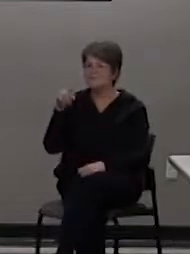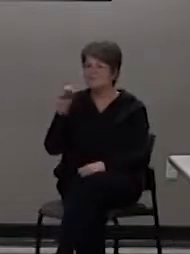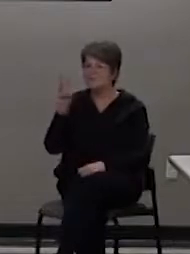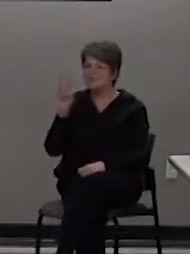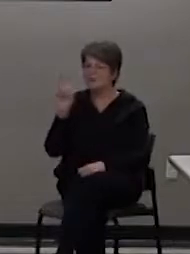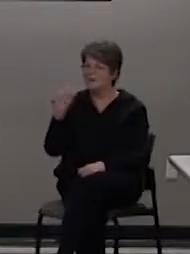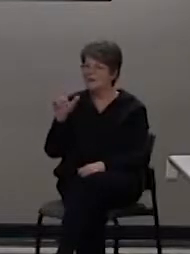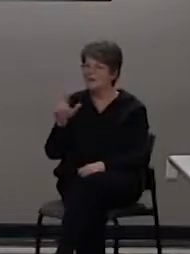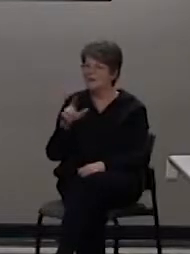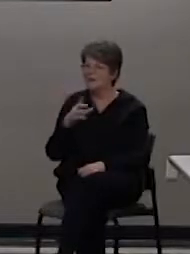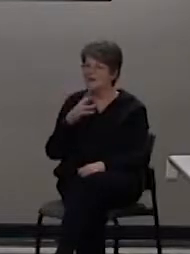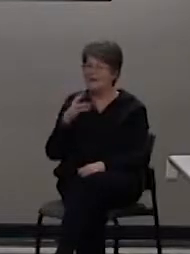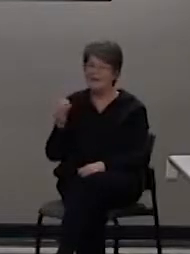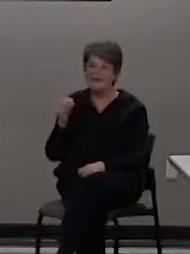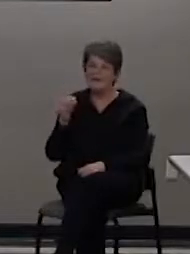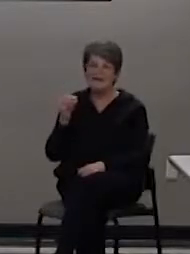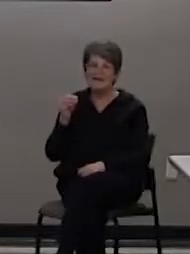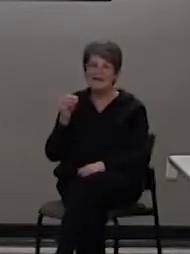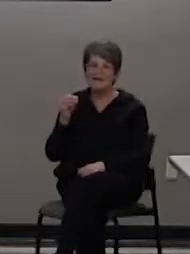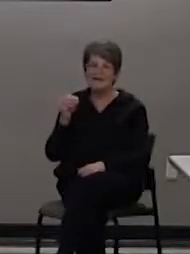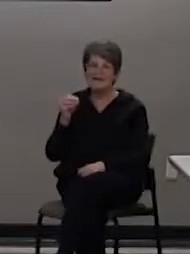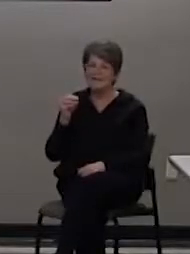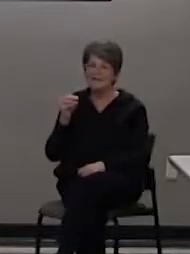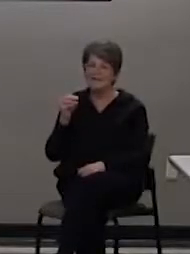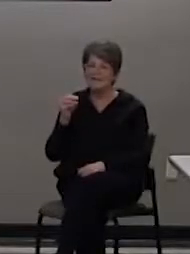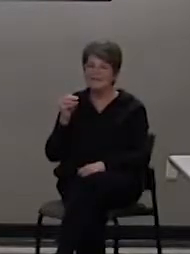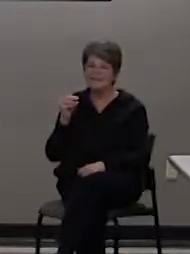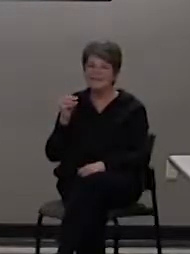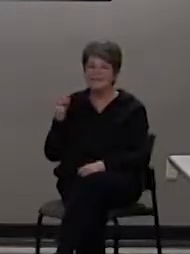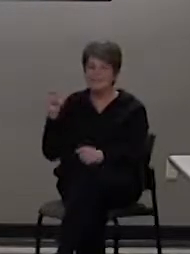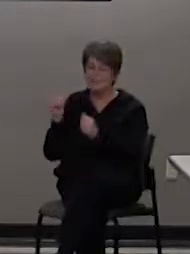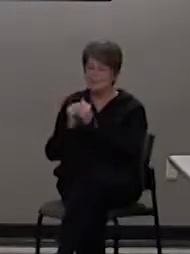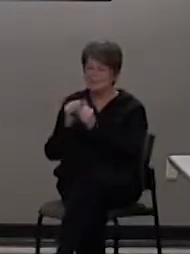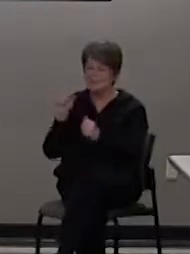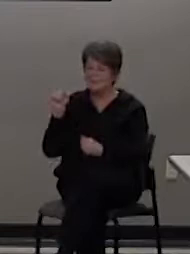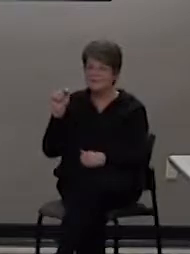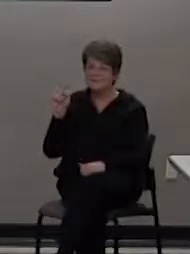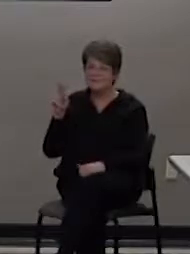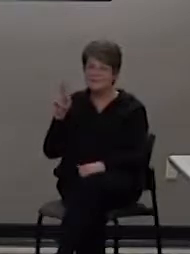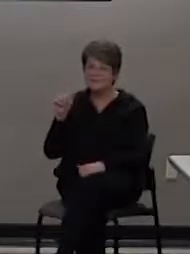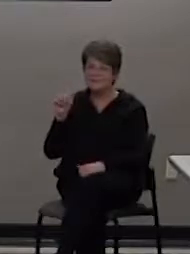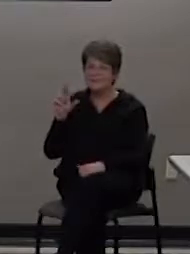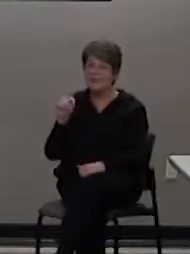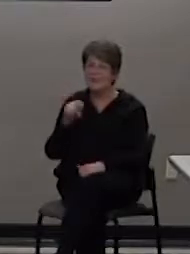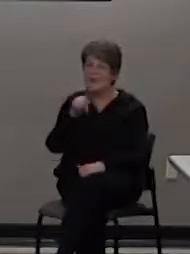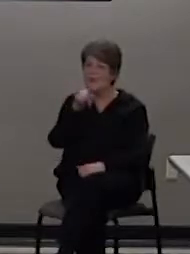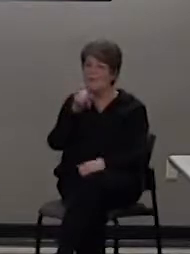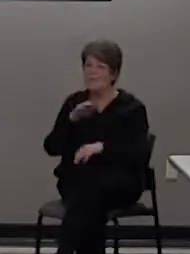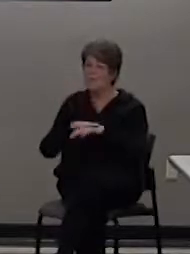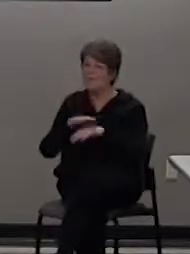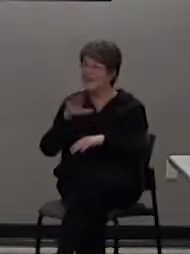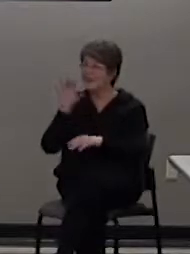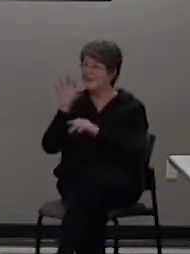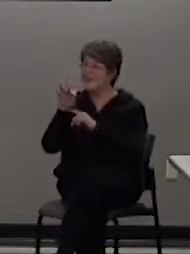Where you were starting. And it was you just got busted because that's on camera.